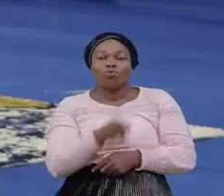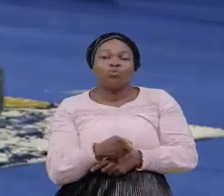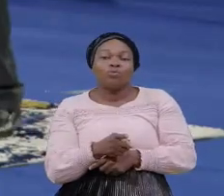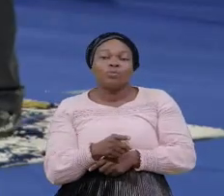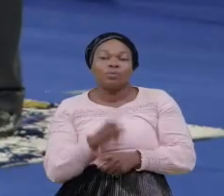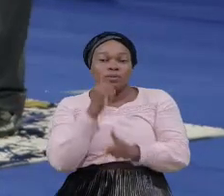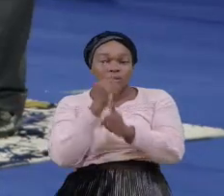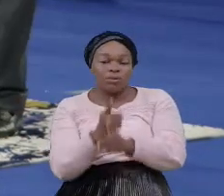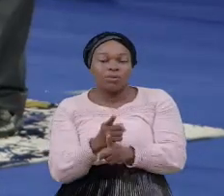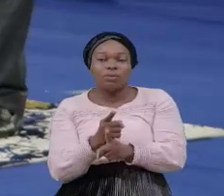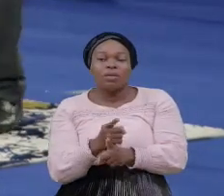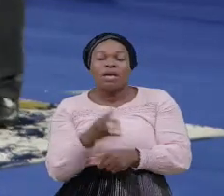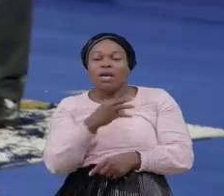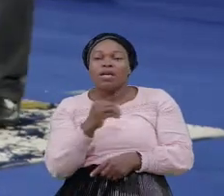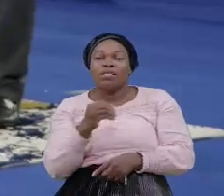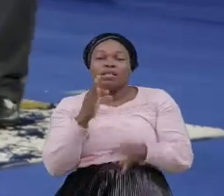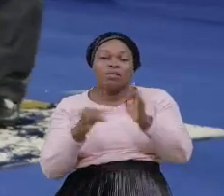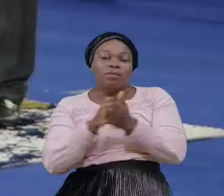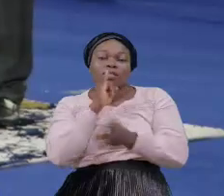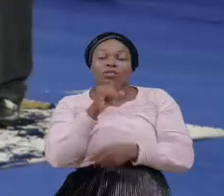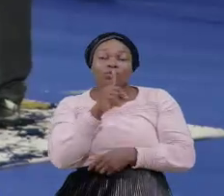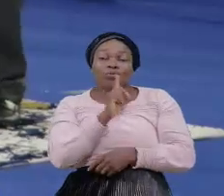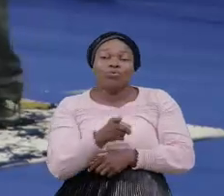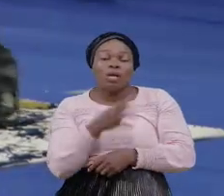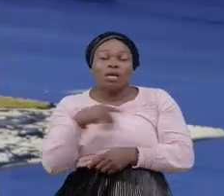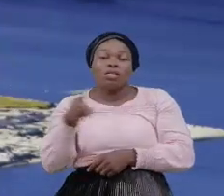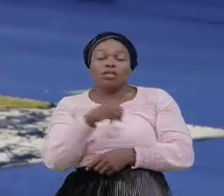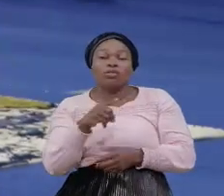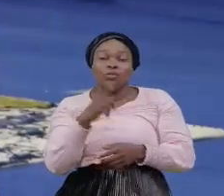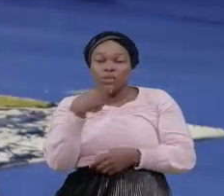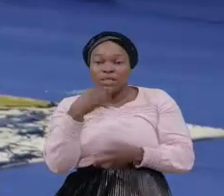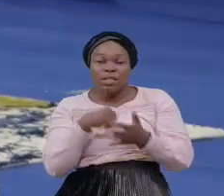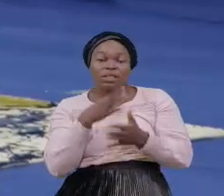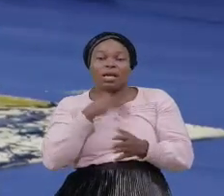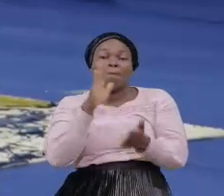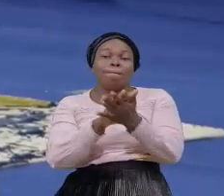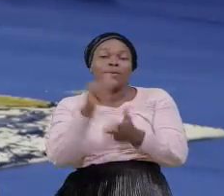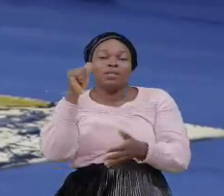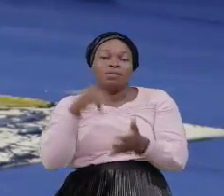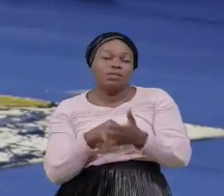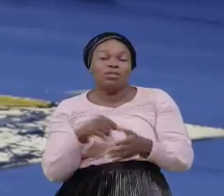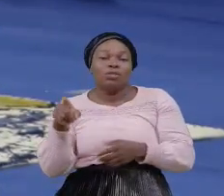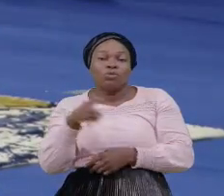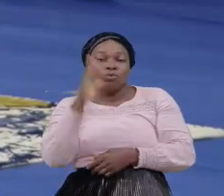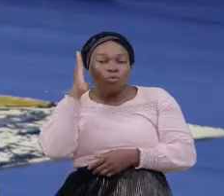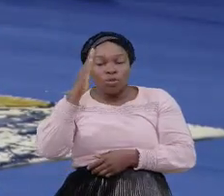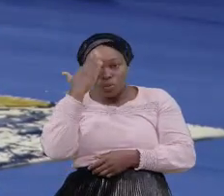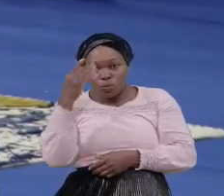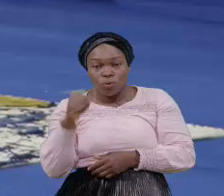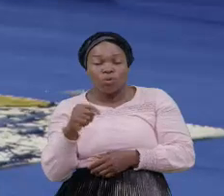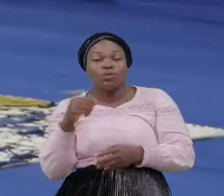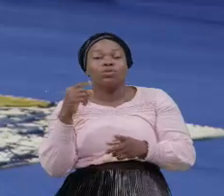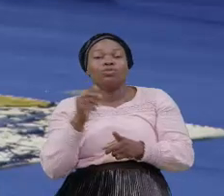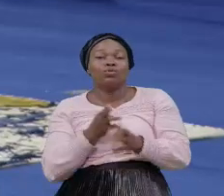and you receive that truth, and you believe that truth, ye shall know the truth, and the